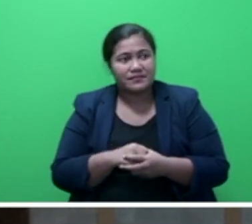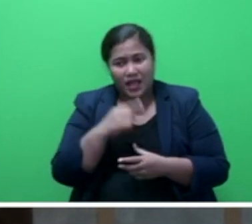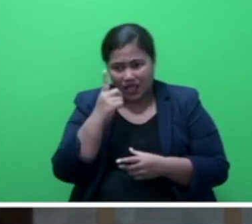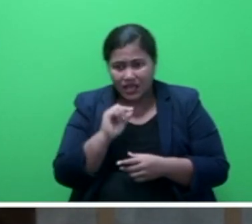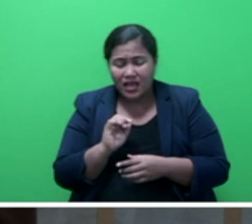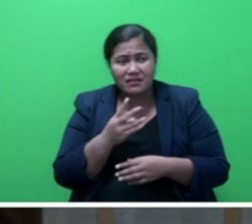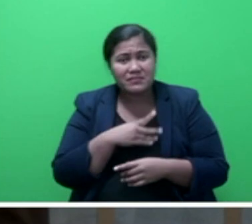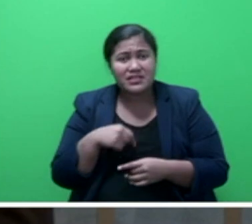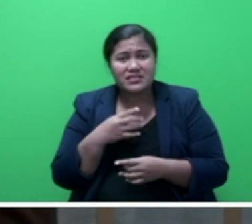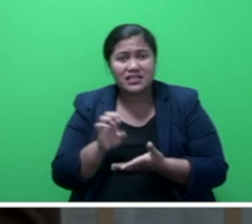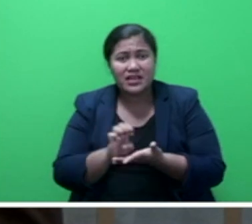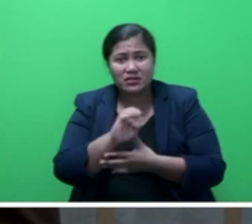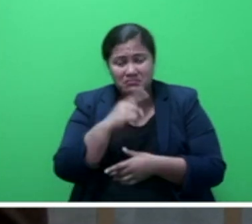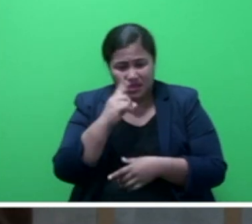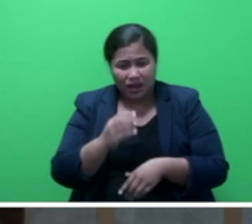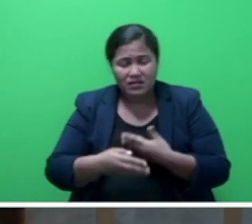Economy explain